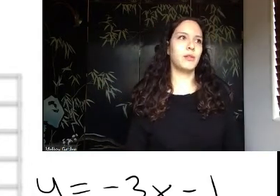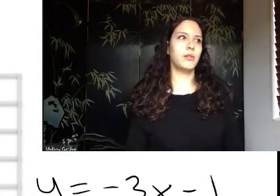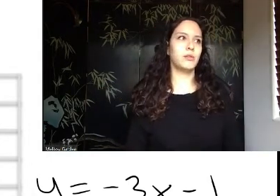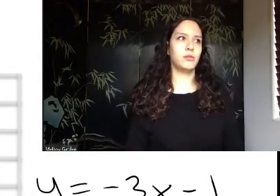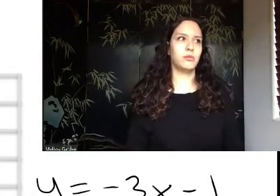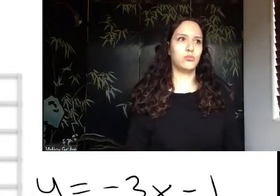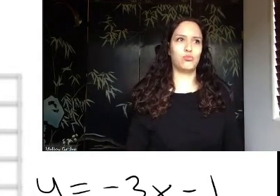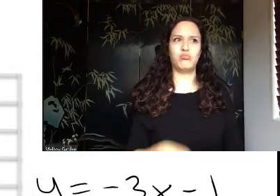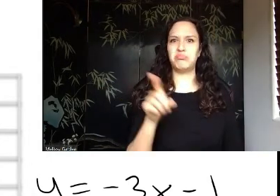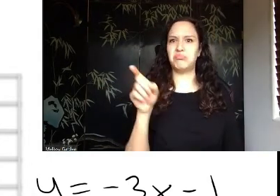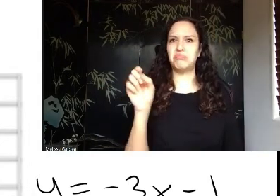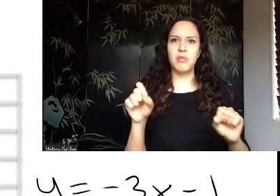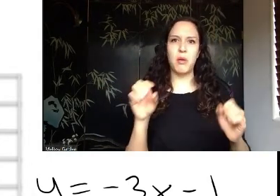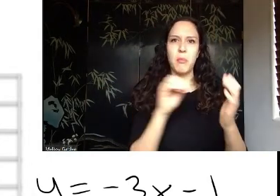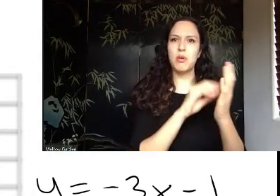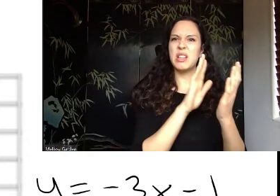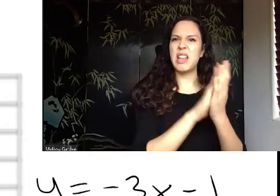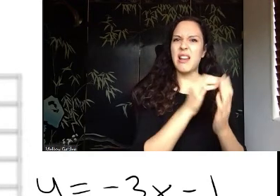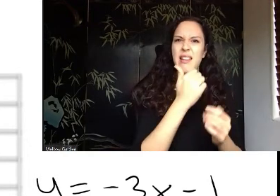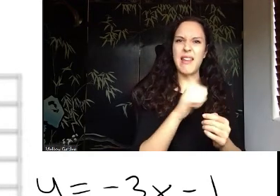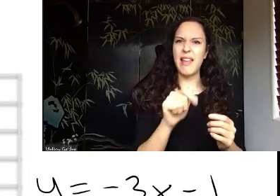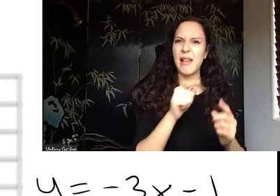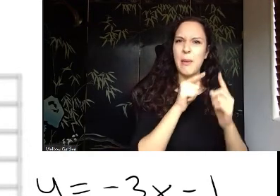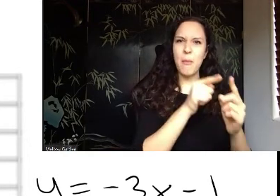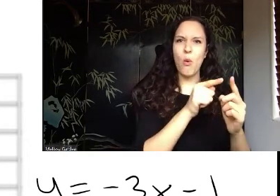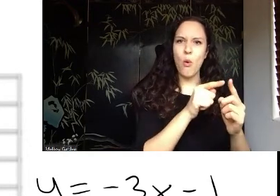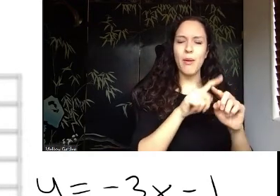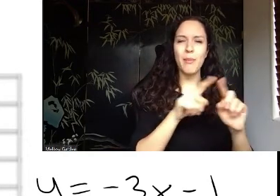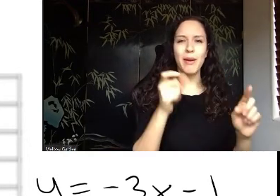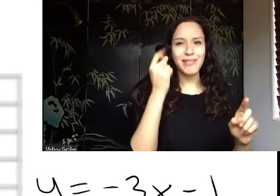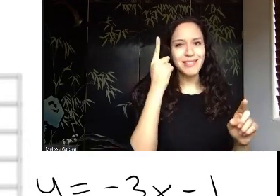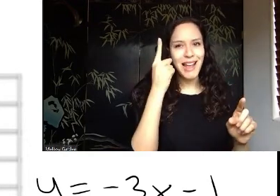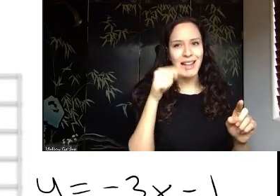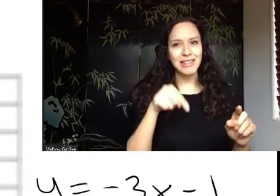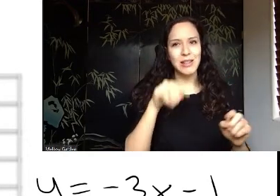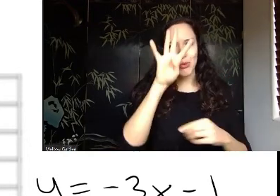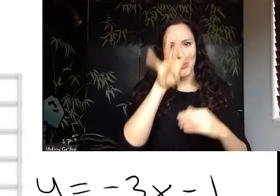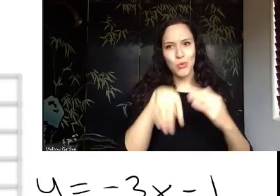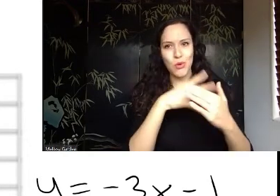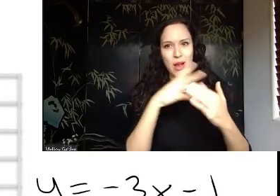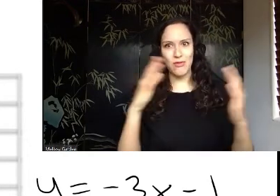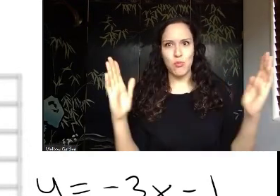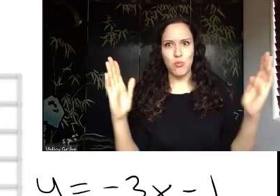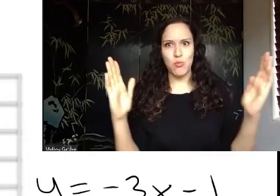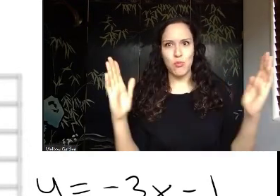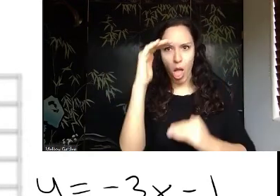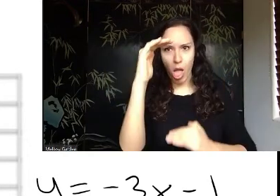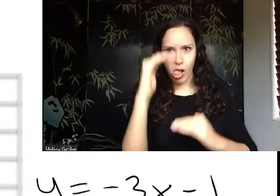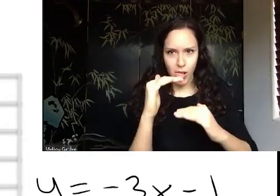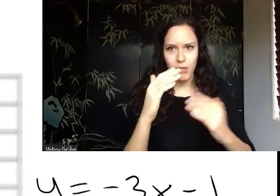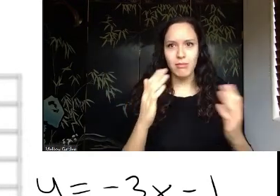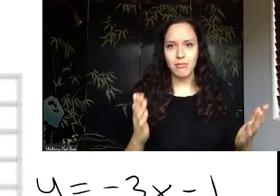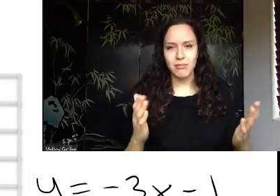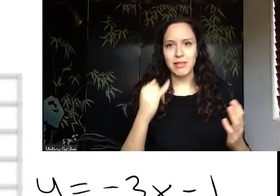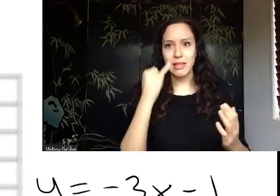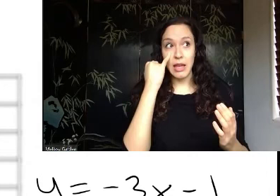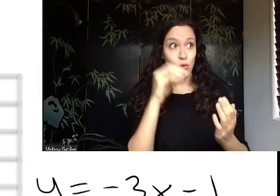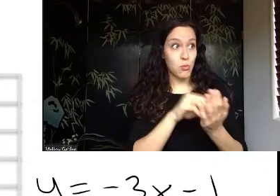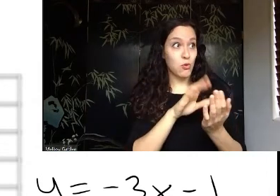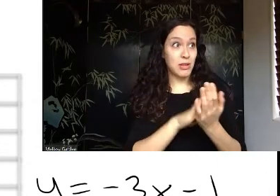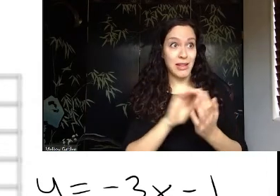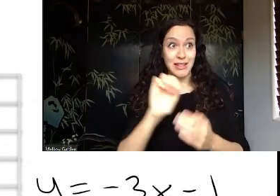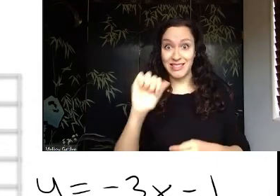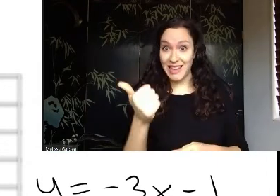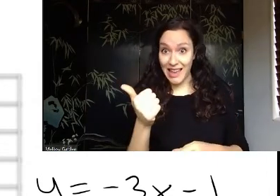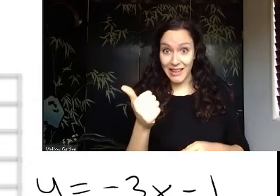plug in any point, but not all points will be on this small graph. Like if you plugged in 10, it would be y